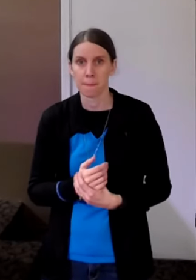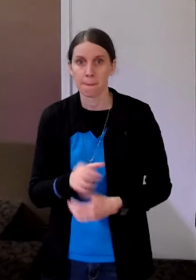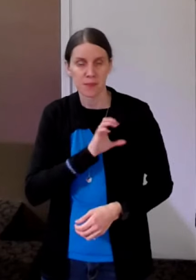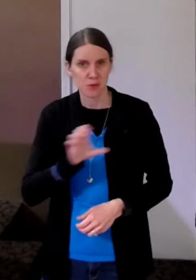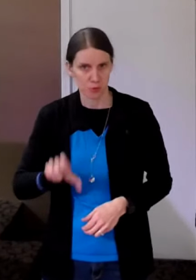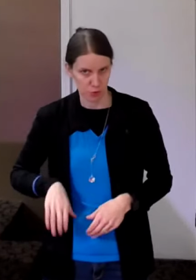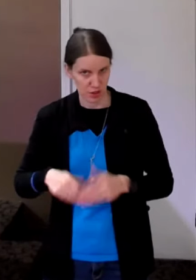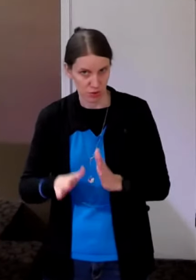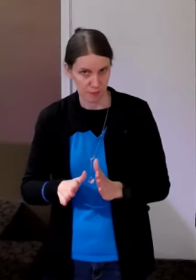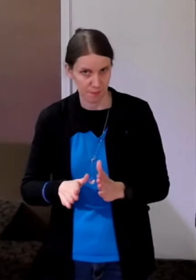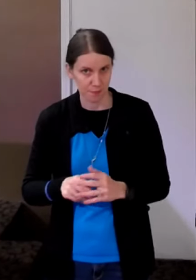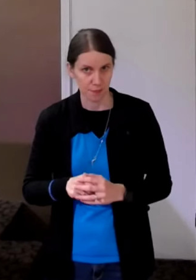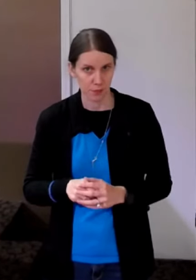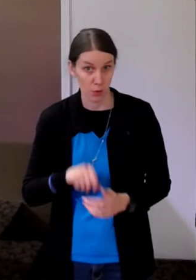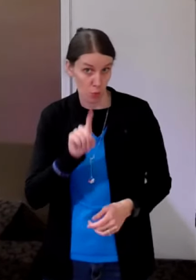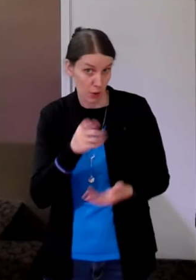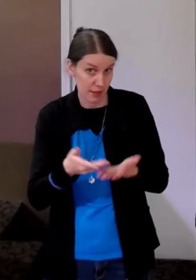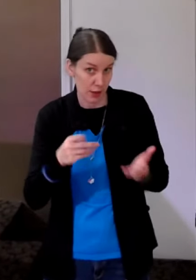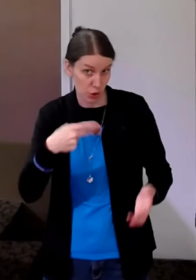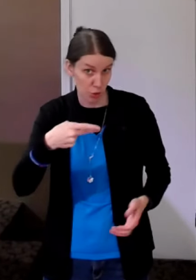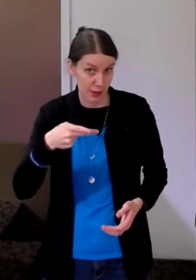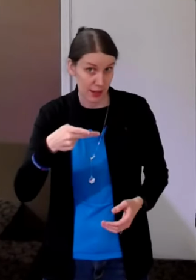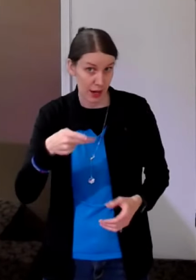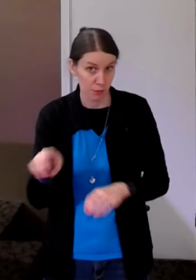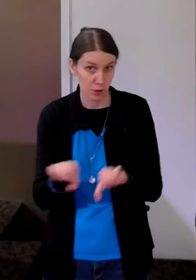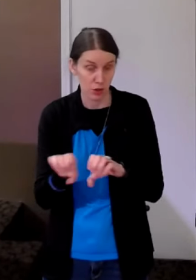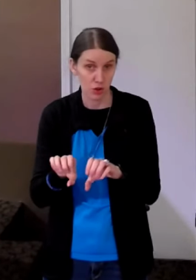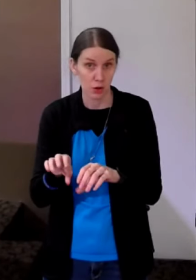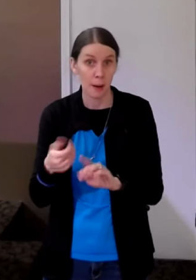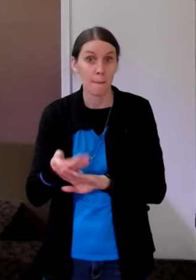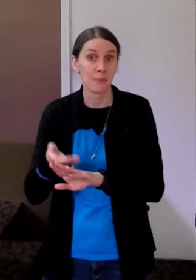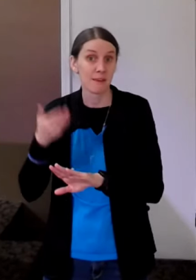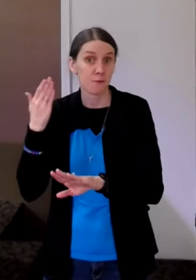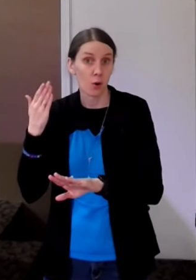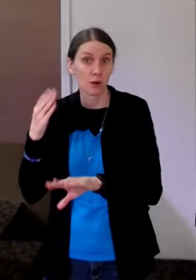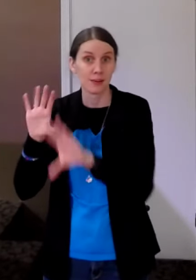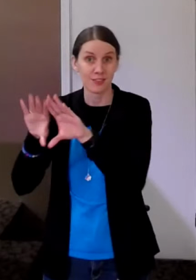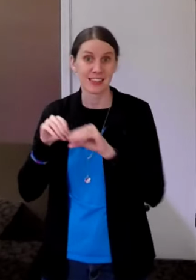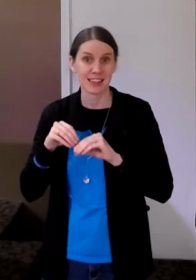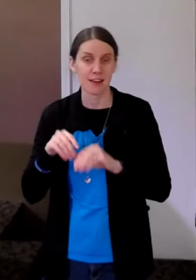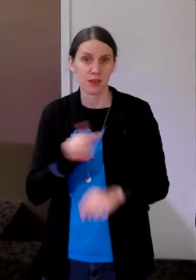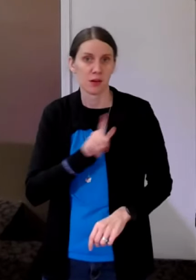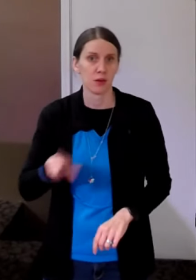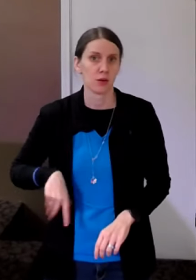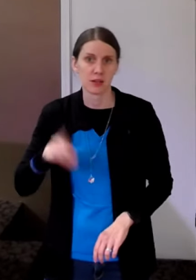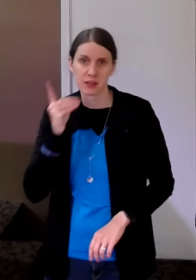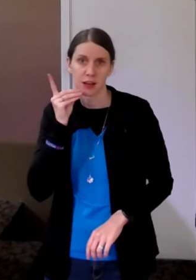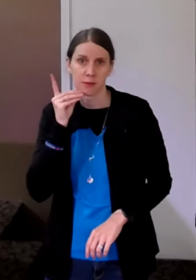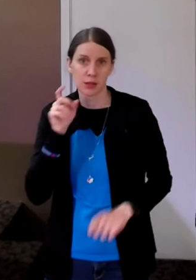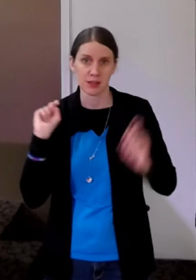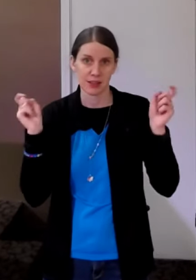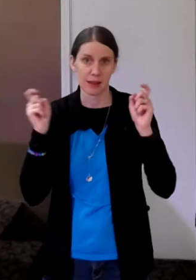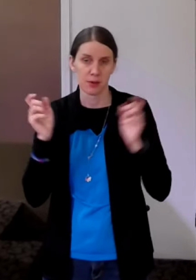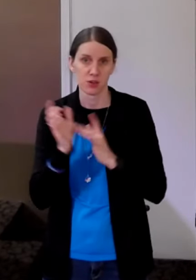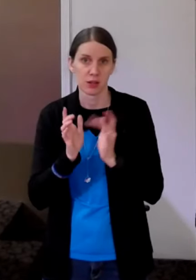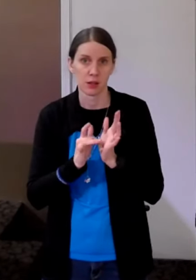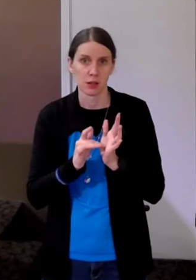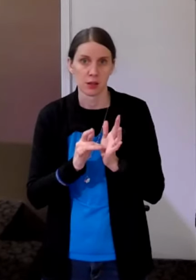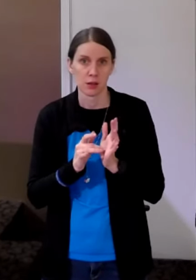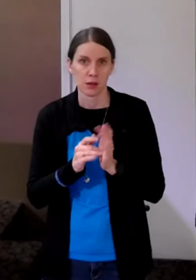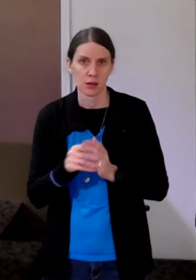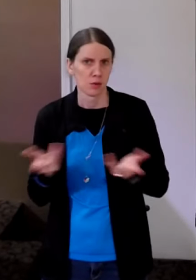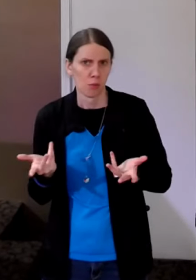Christian, one of the things that we're supposed to do before we receive the Lord's Supper and celebrate Jesus is we're supposed to